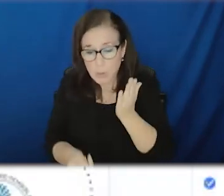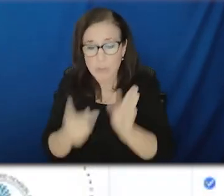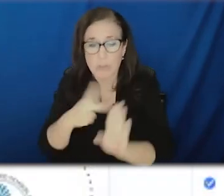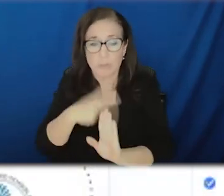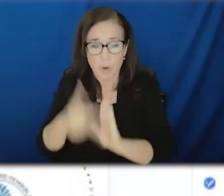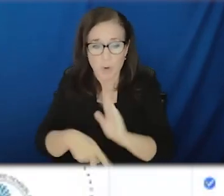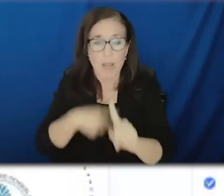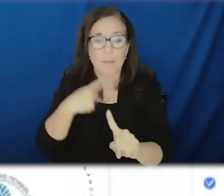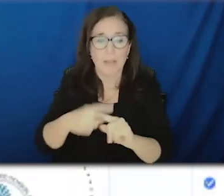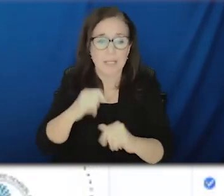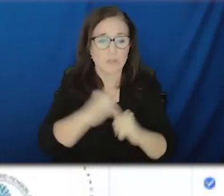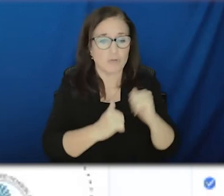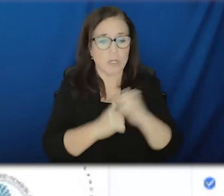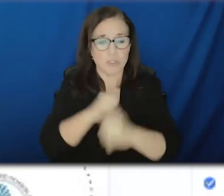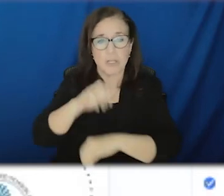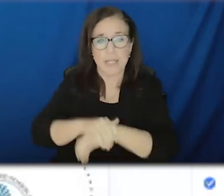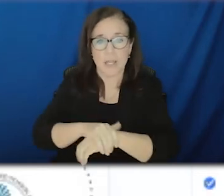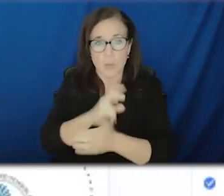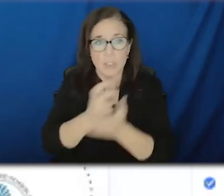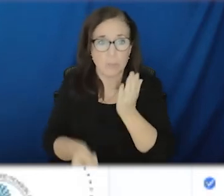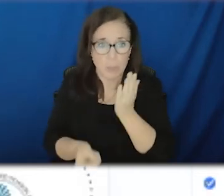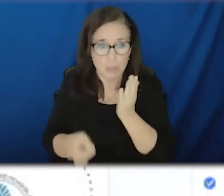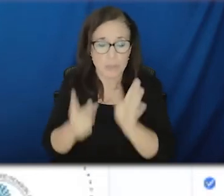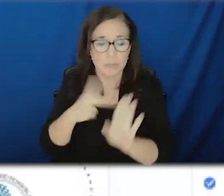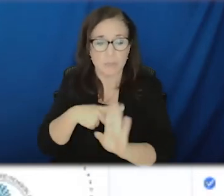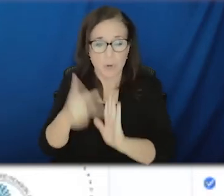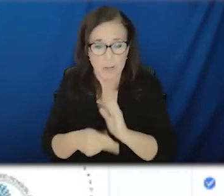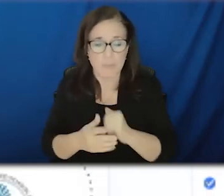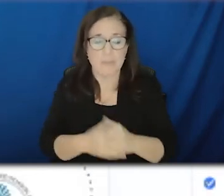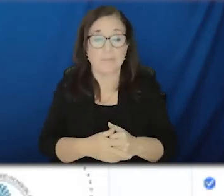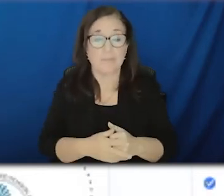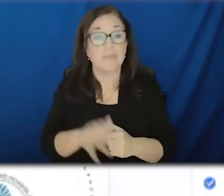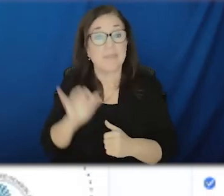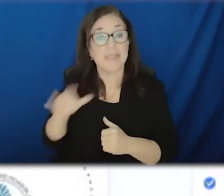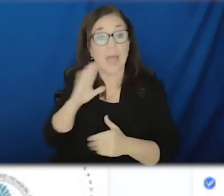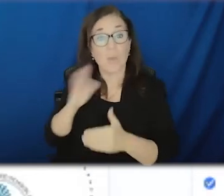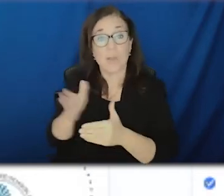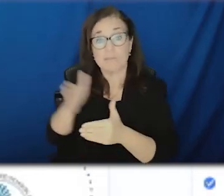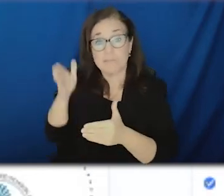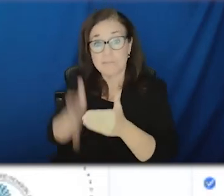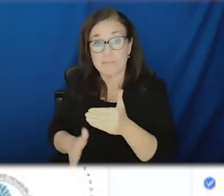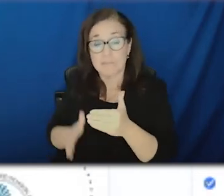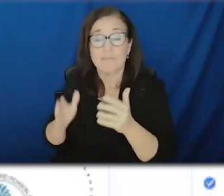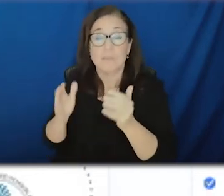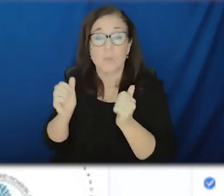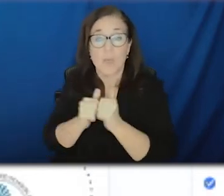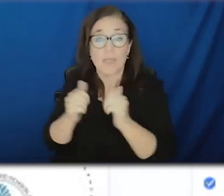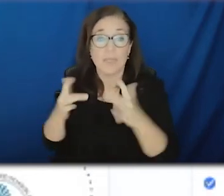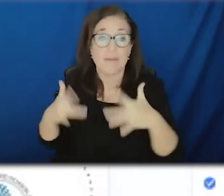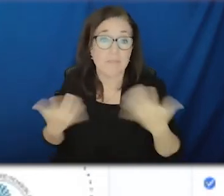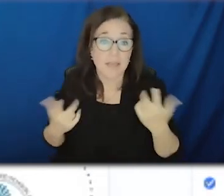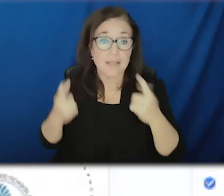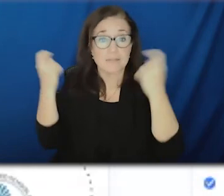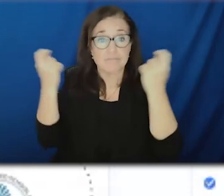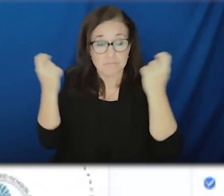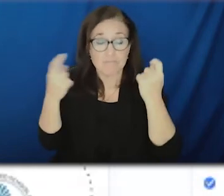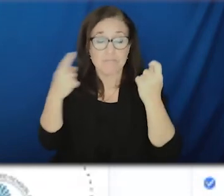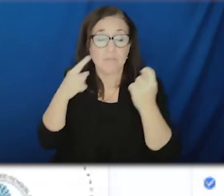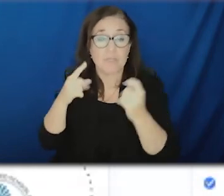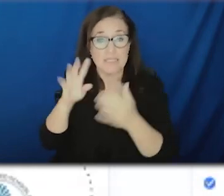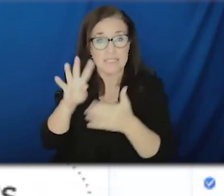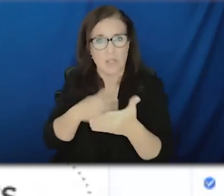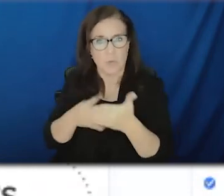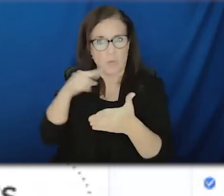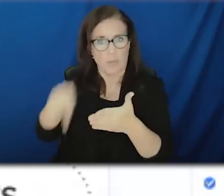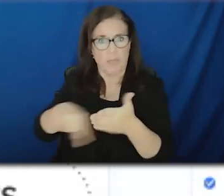This report will conclude with events and celebrations scheduled for this coming month. Next slide, Mr.